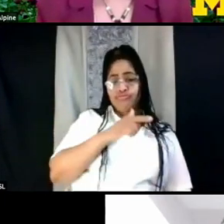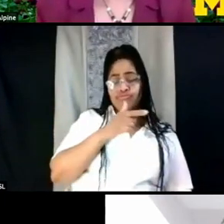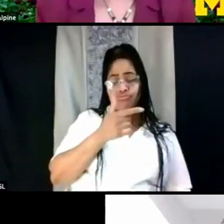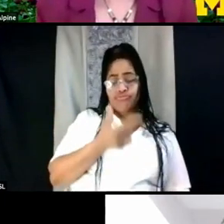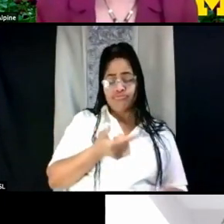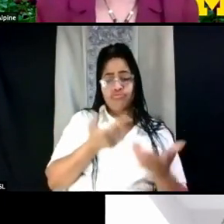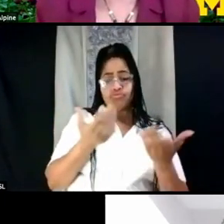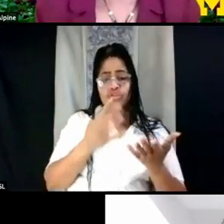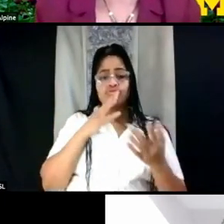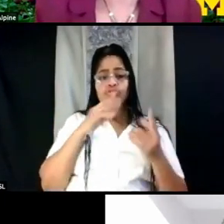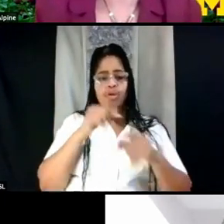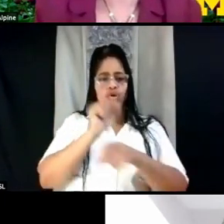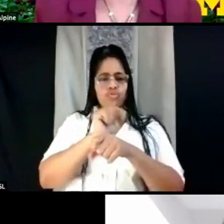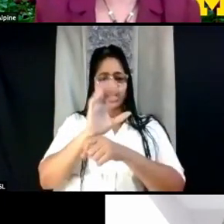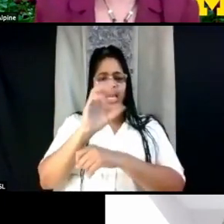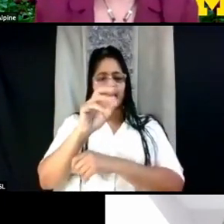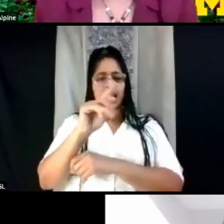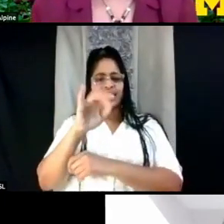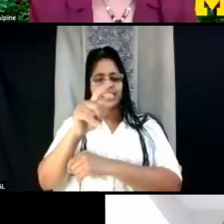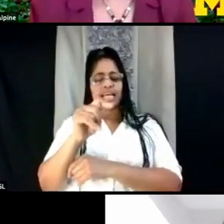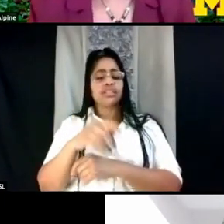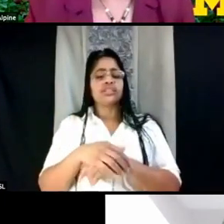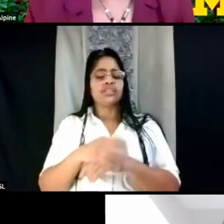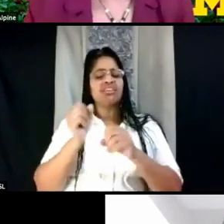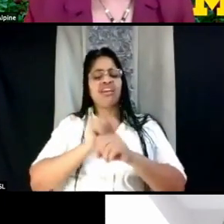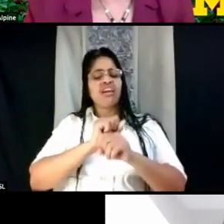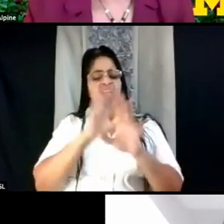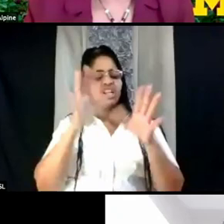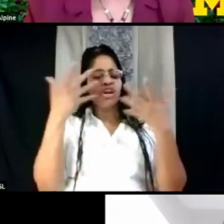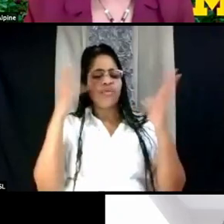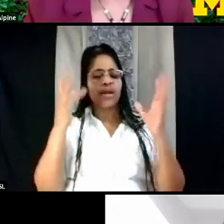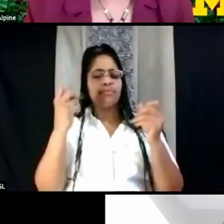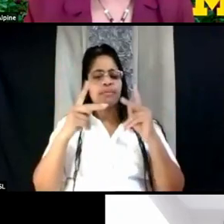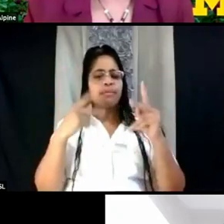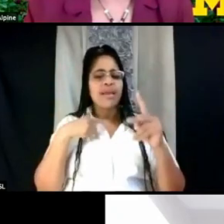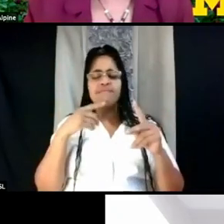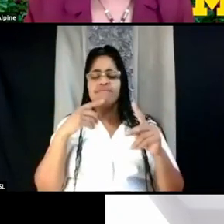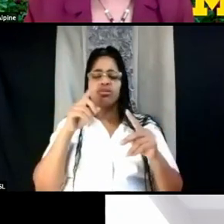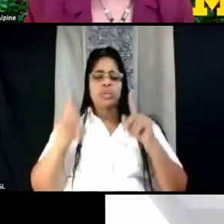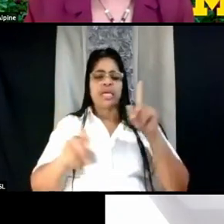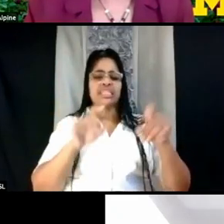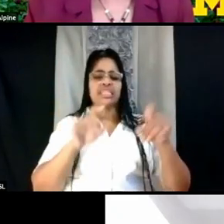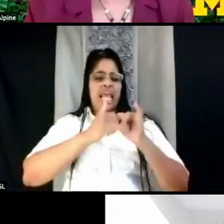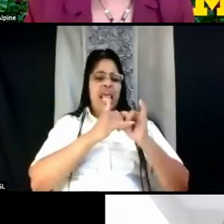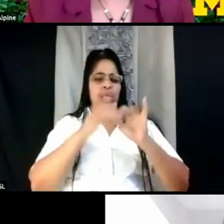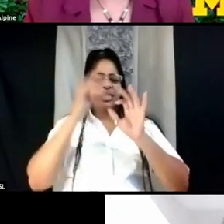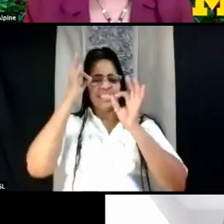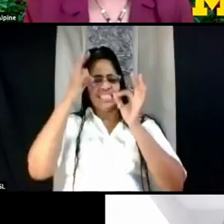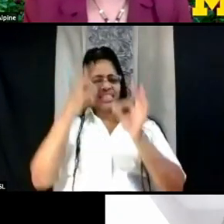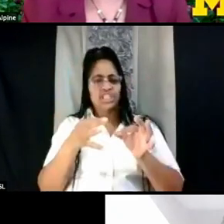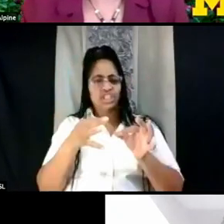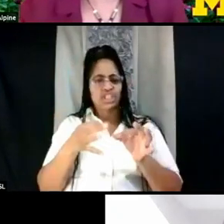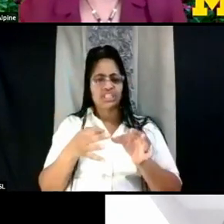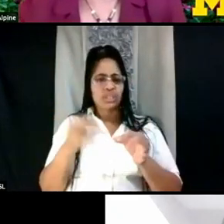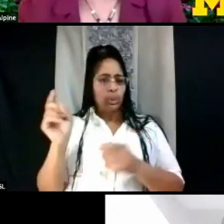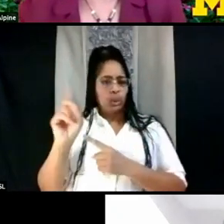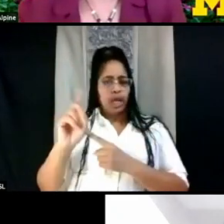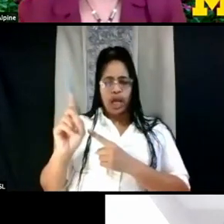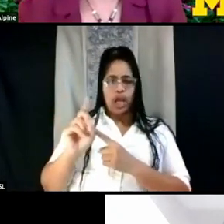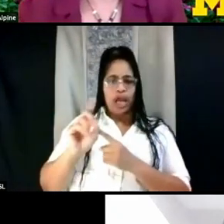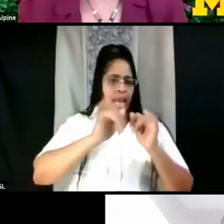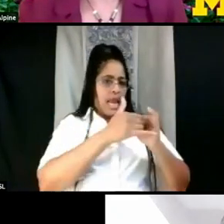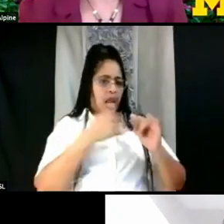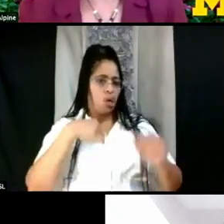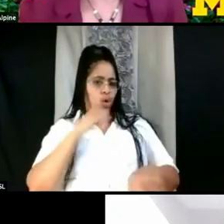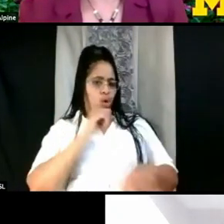working contexts. It's clear that many people have questions about how decisions on where and how we work are